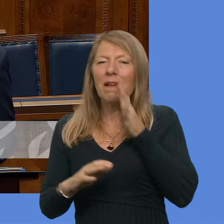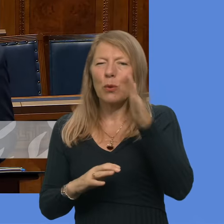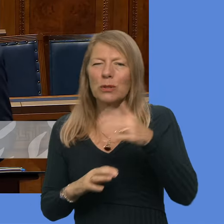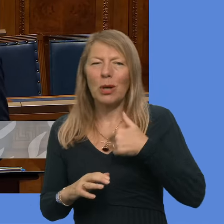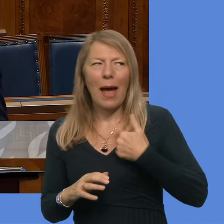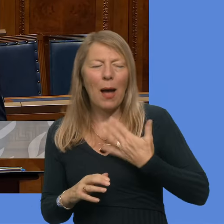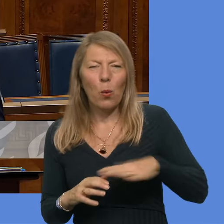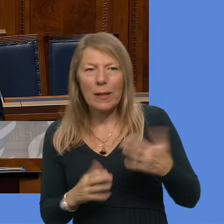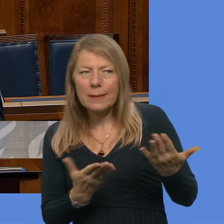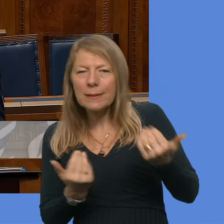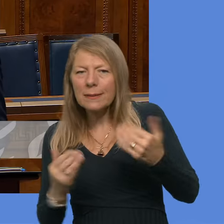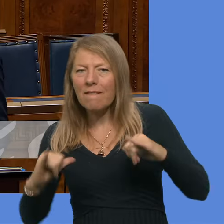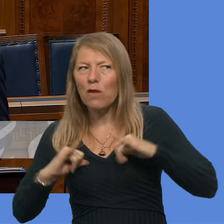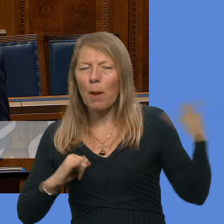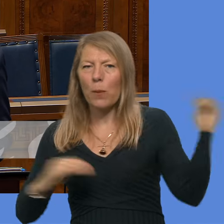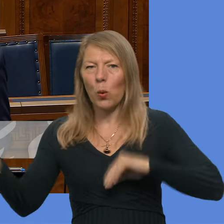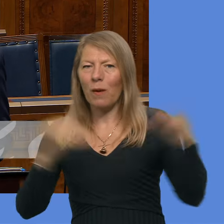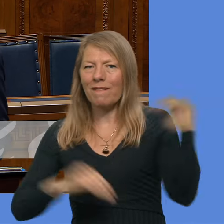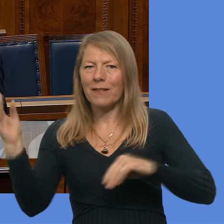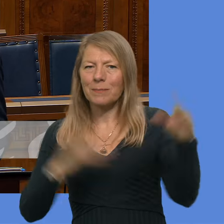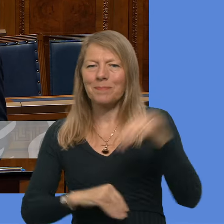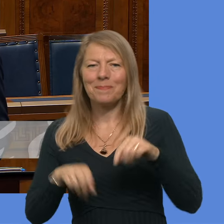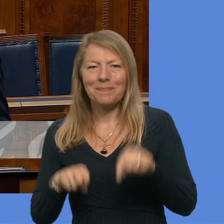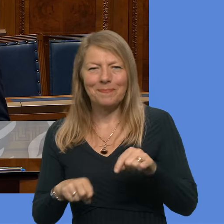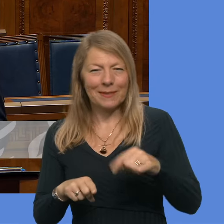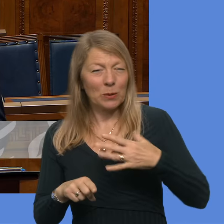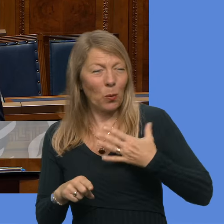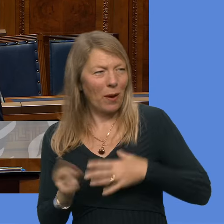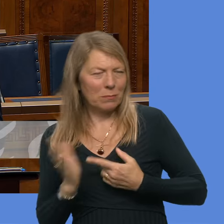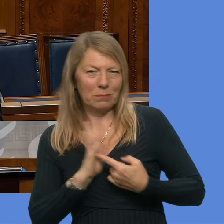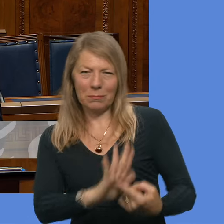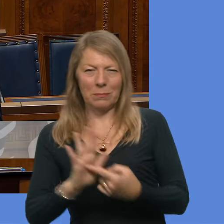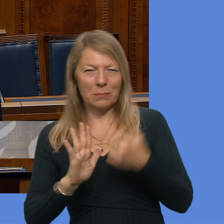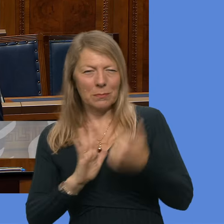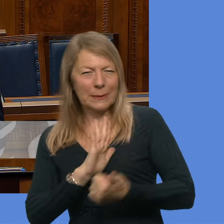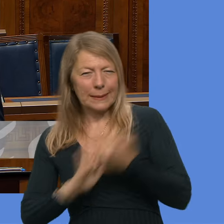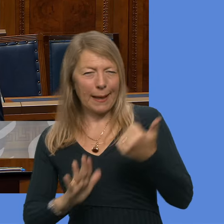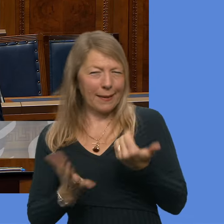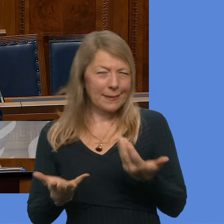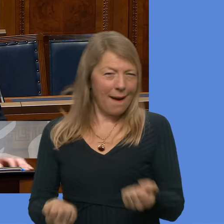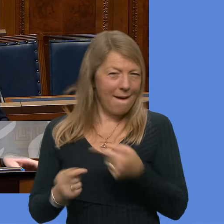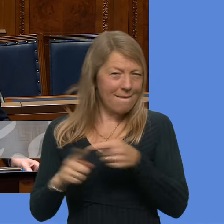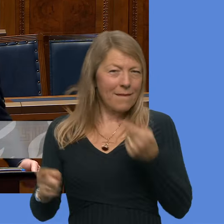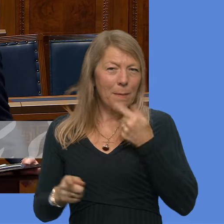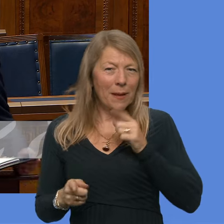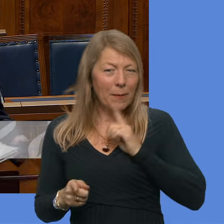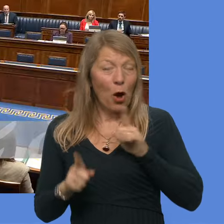firms by improving skills and ensuring that companies can take full advantage of the dual market access opportunities that exist through the Windsor